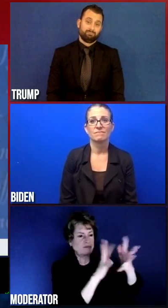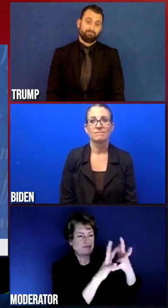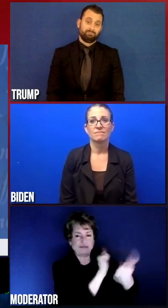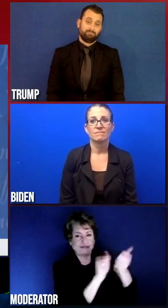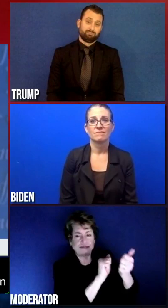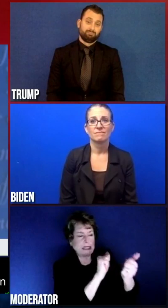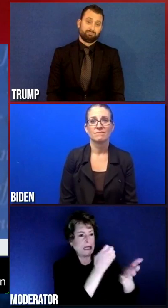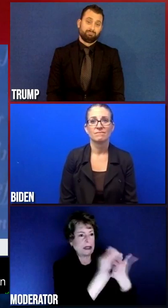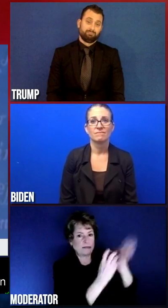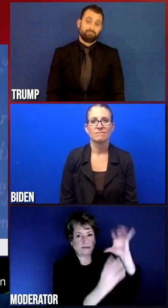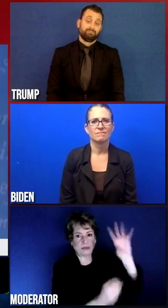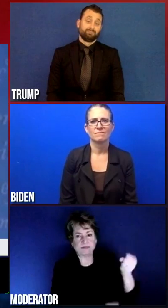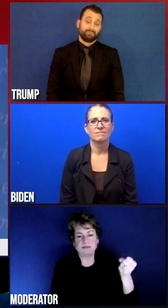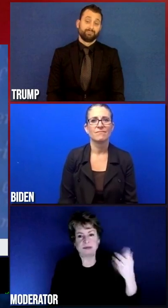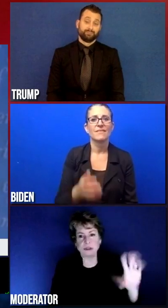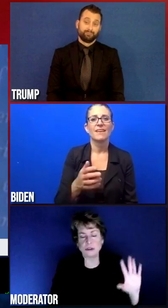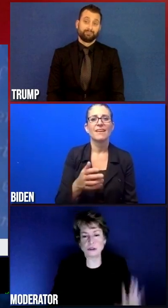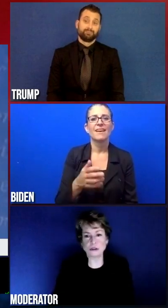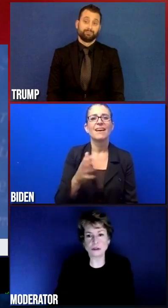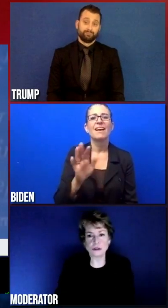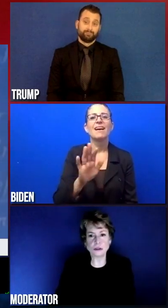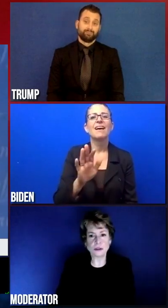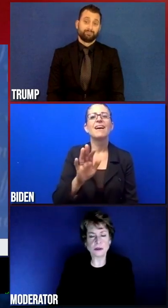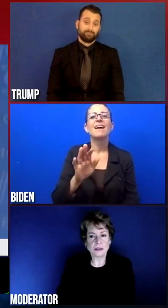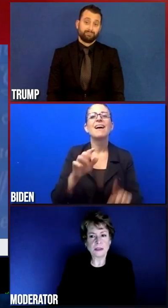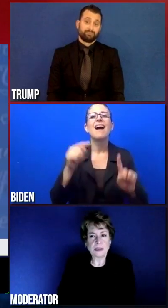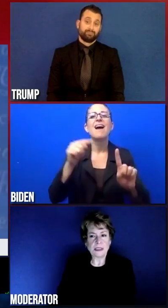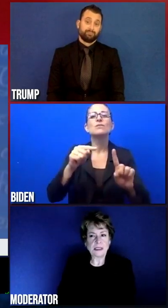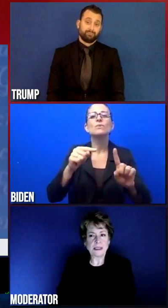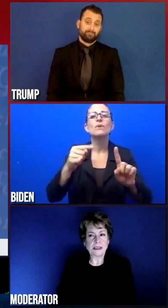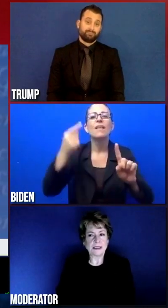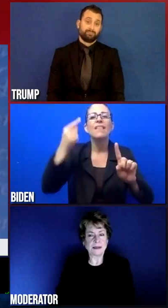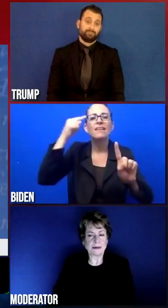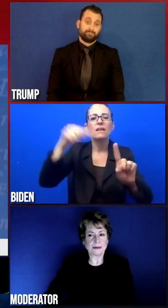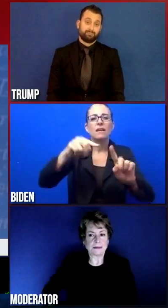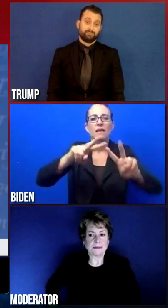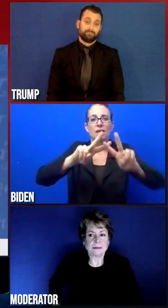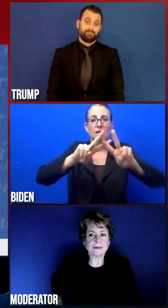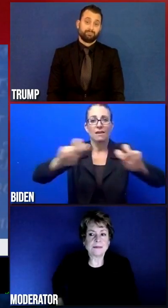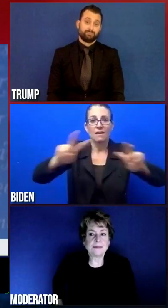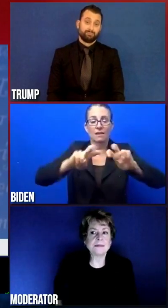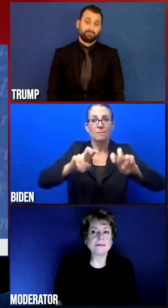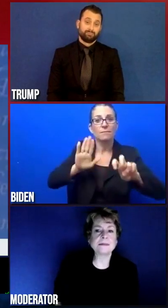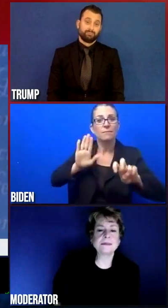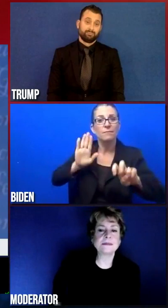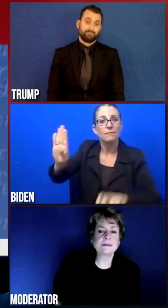the analysis done by Wall Street firms. Points out that my